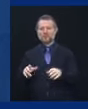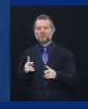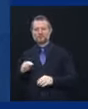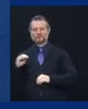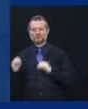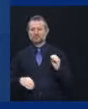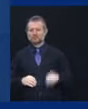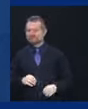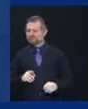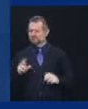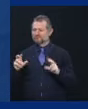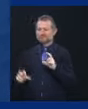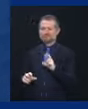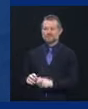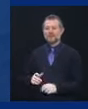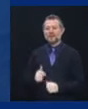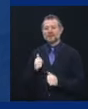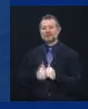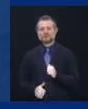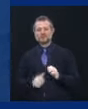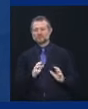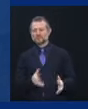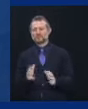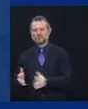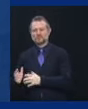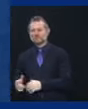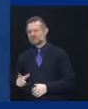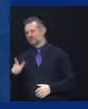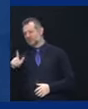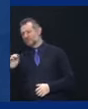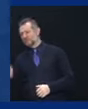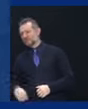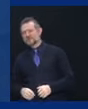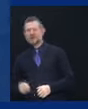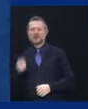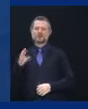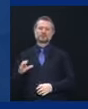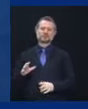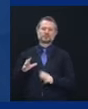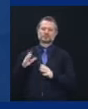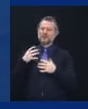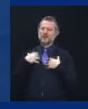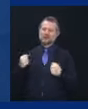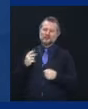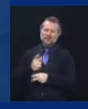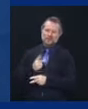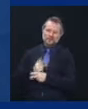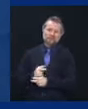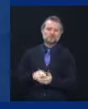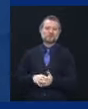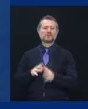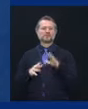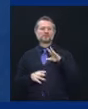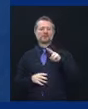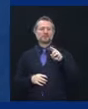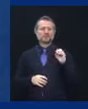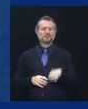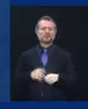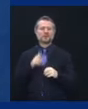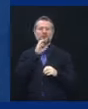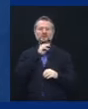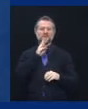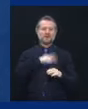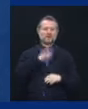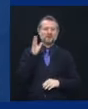by eligible group, 21% healthcare, 52% 65, 27% healthcare workers, essential